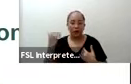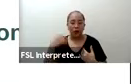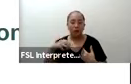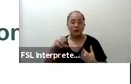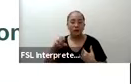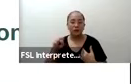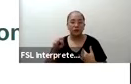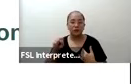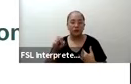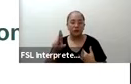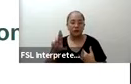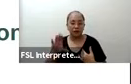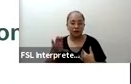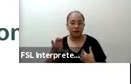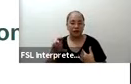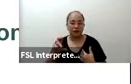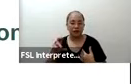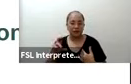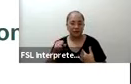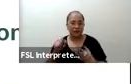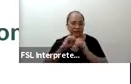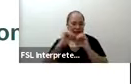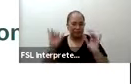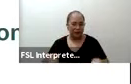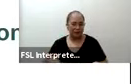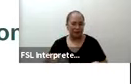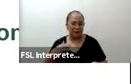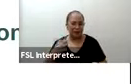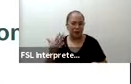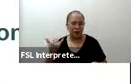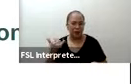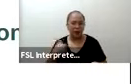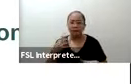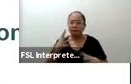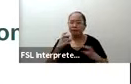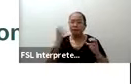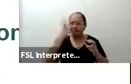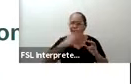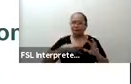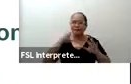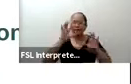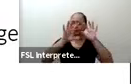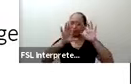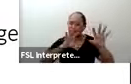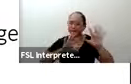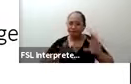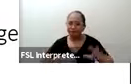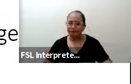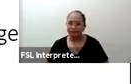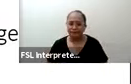not working as well? We've got all of these nice designs.